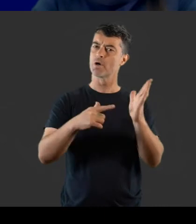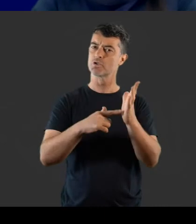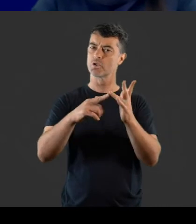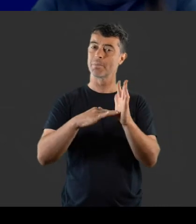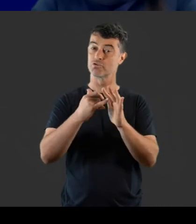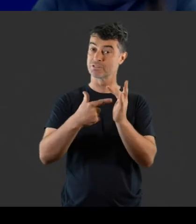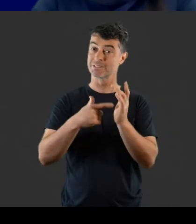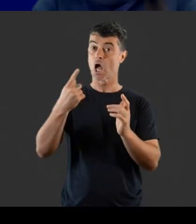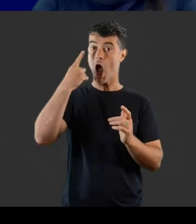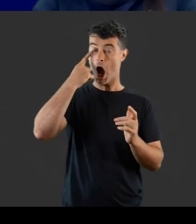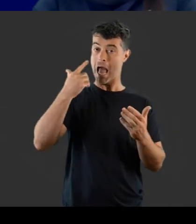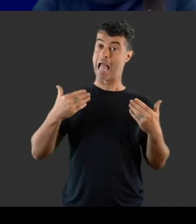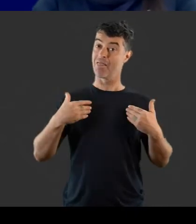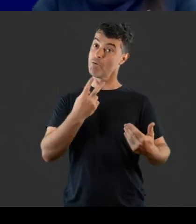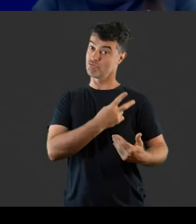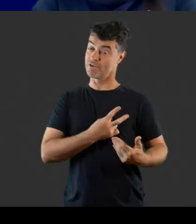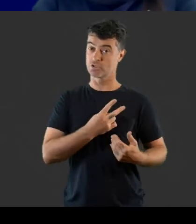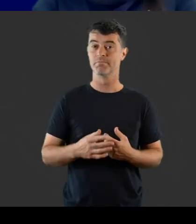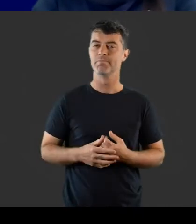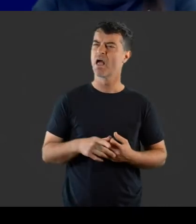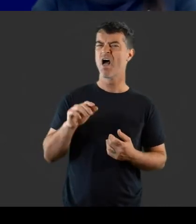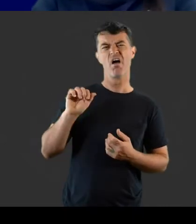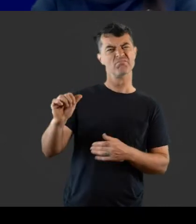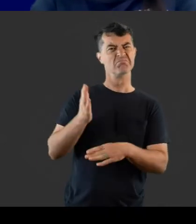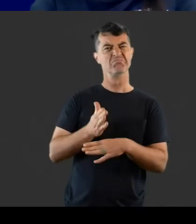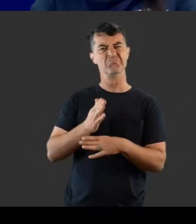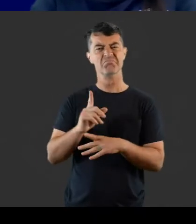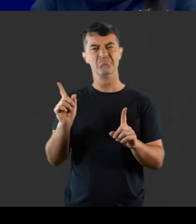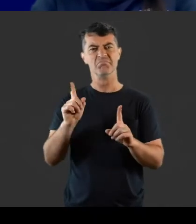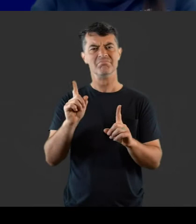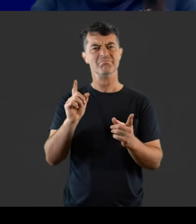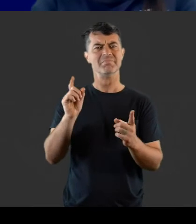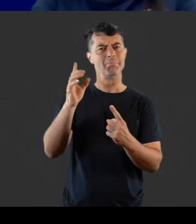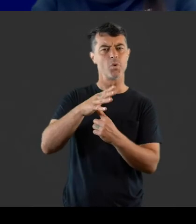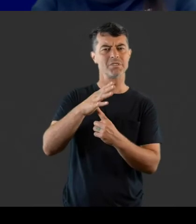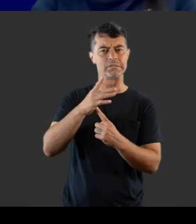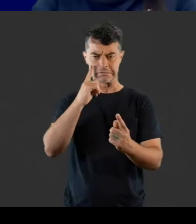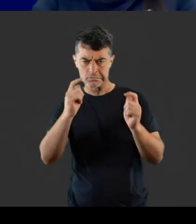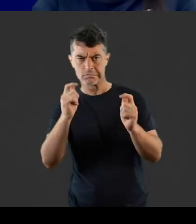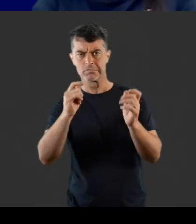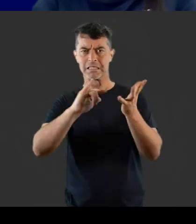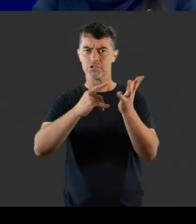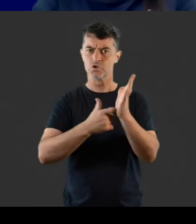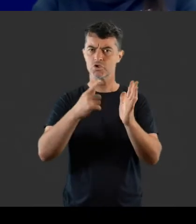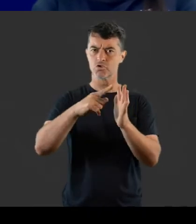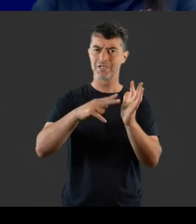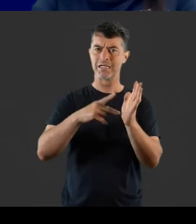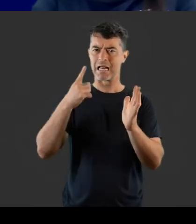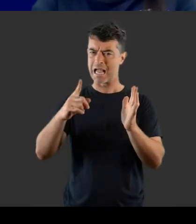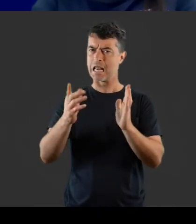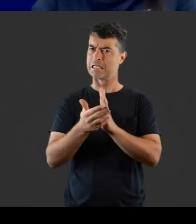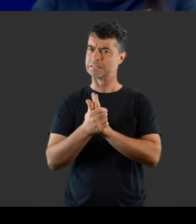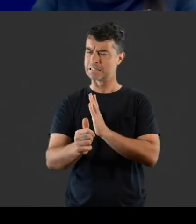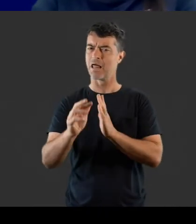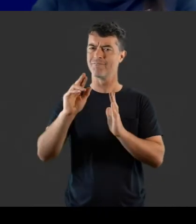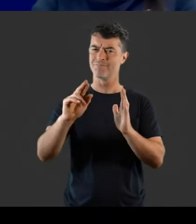An optometrist is an eye health professional. They perform essential eye health screens and are